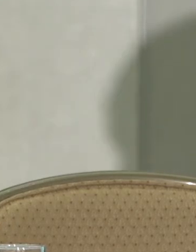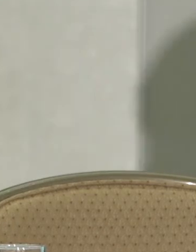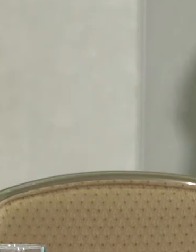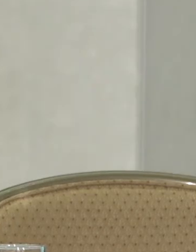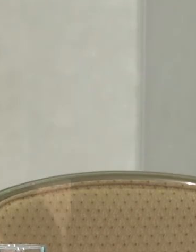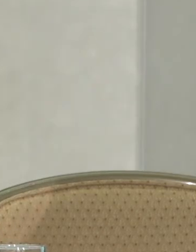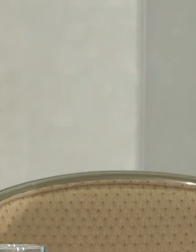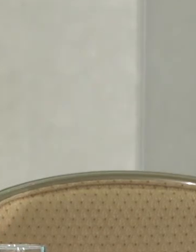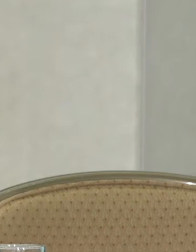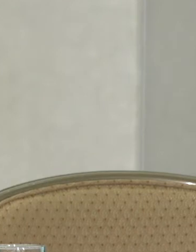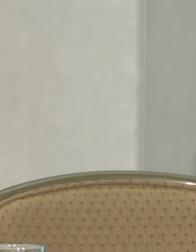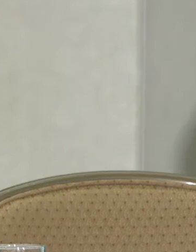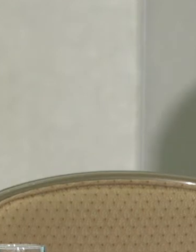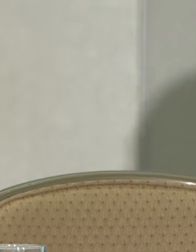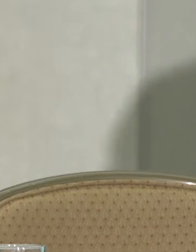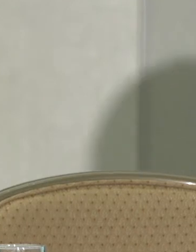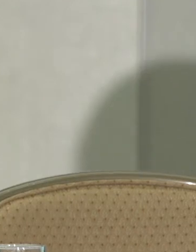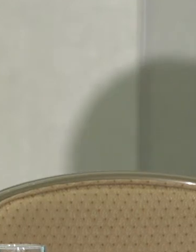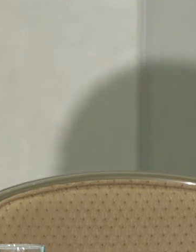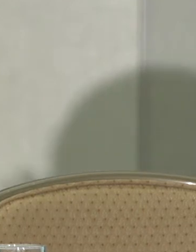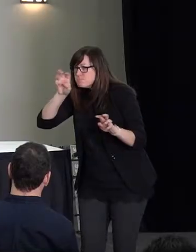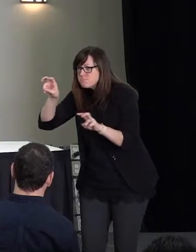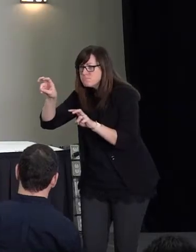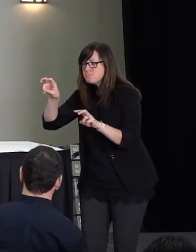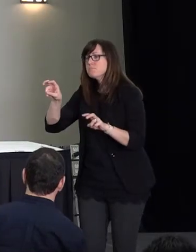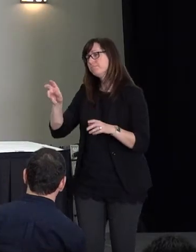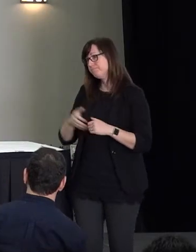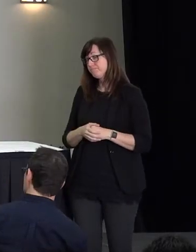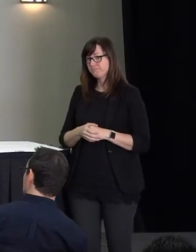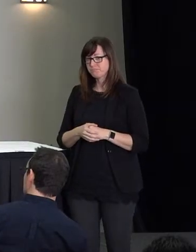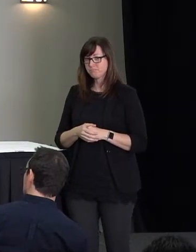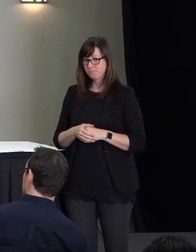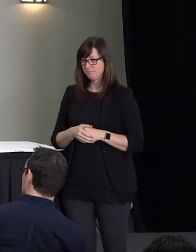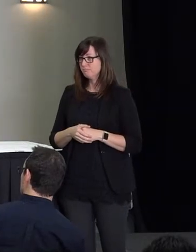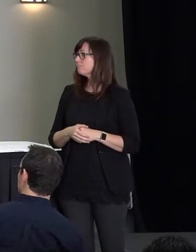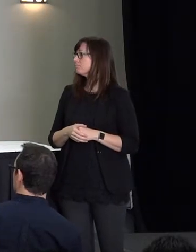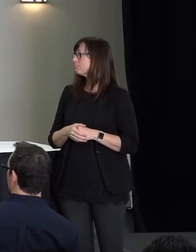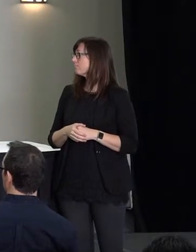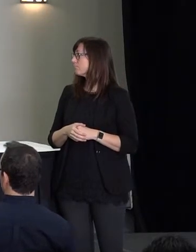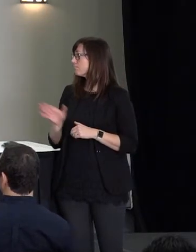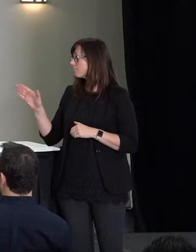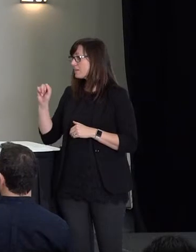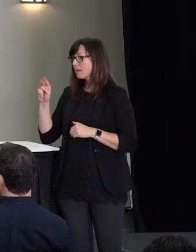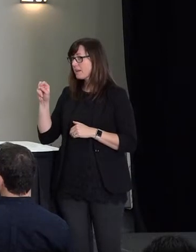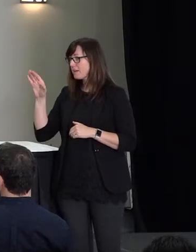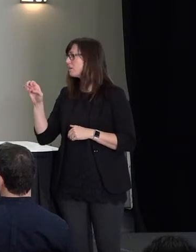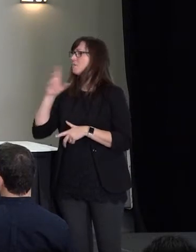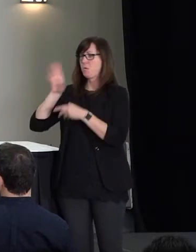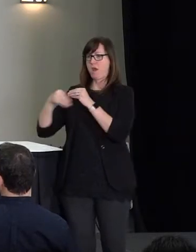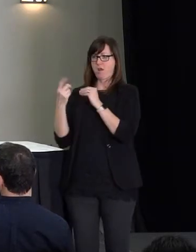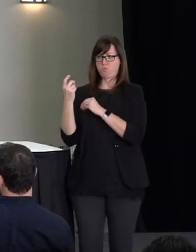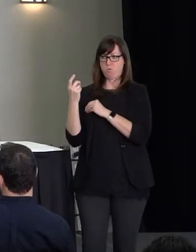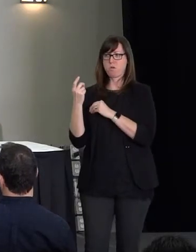this policing approach that we have. Just before the next question, Candace wants to add to that as well. Yeah, I'm just going to add